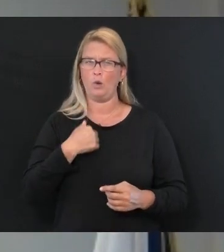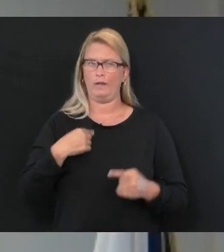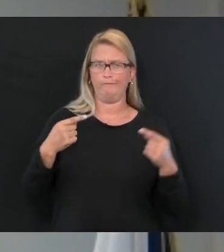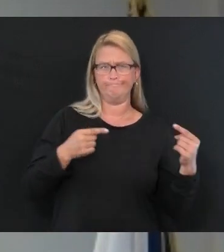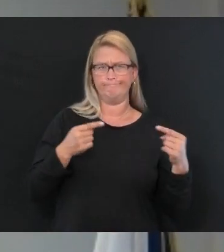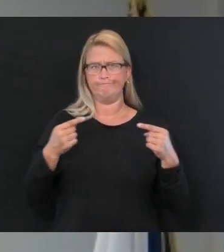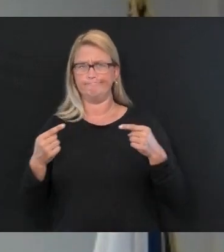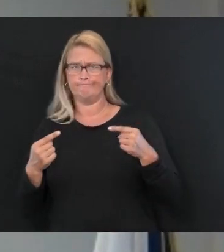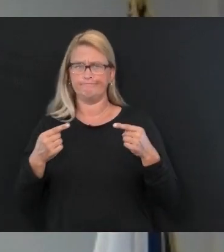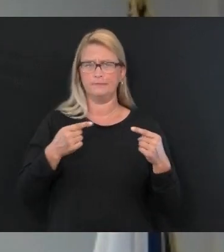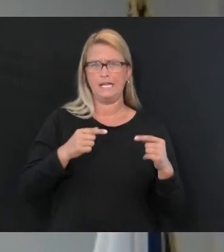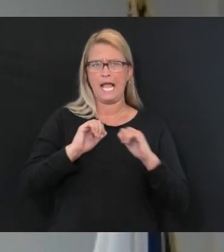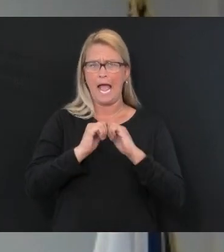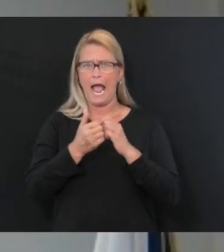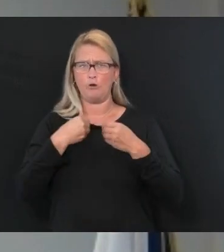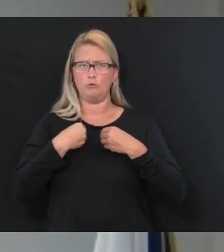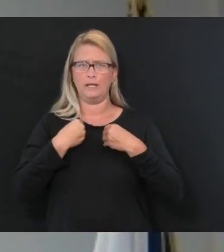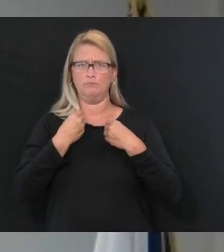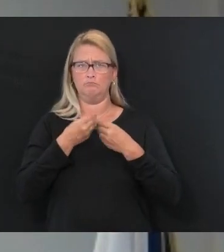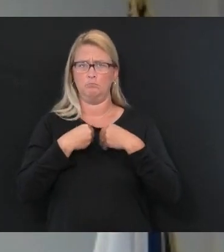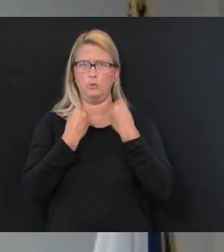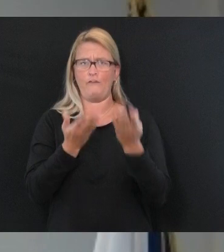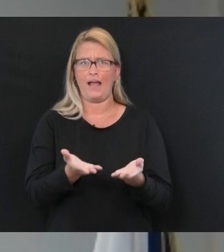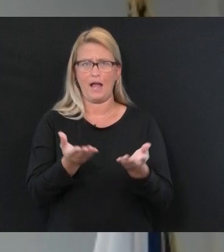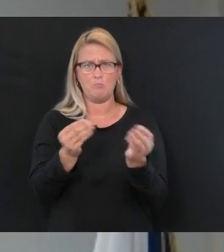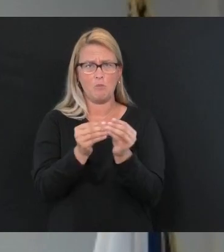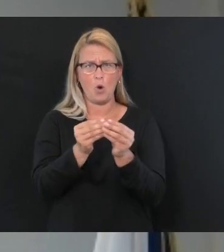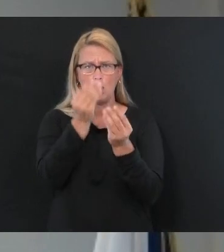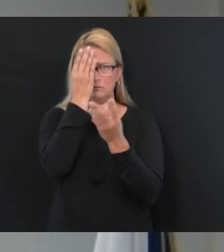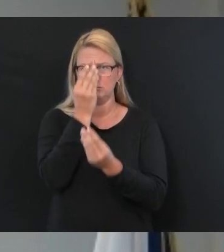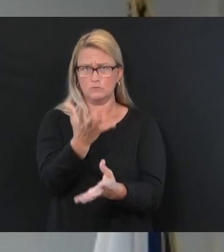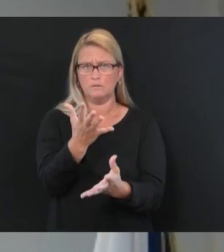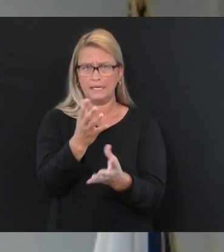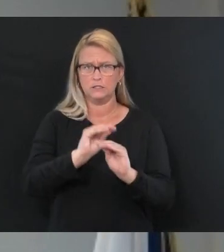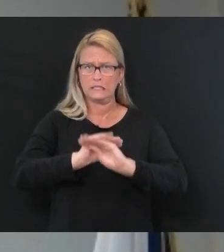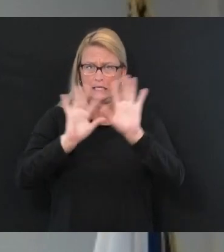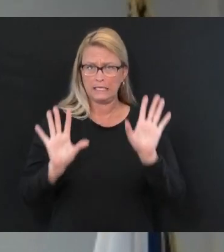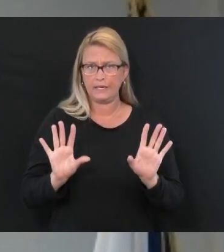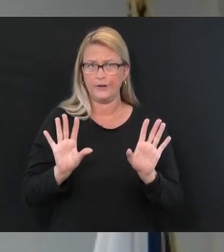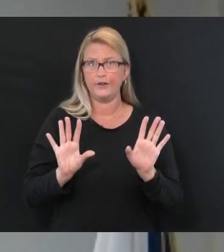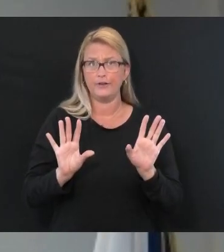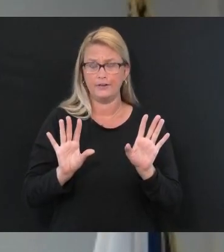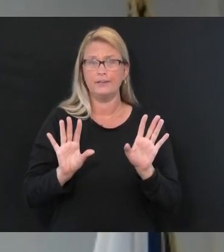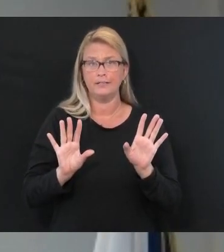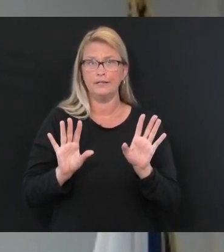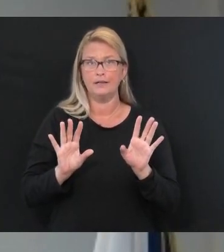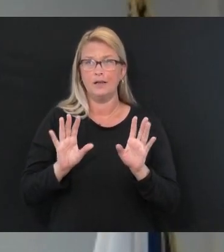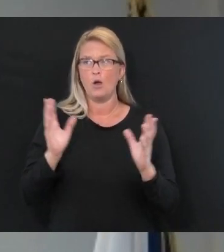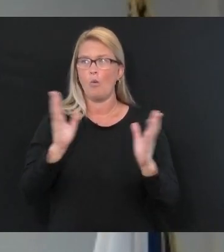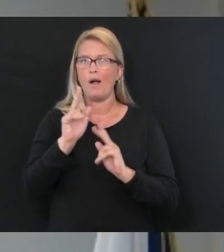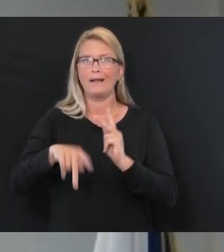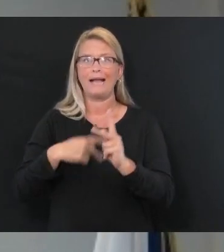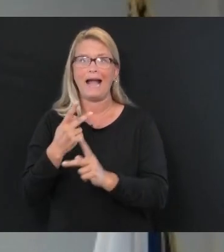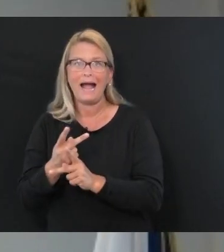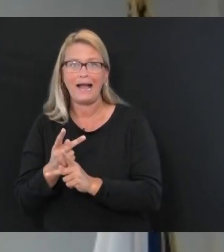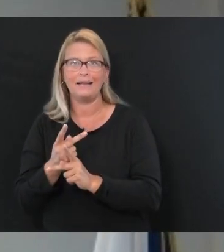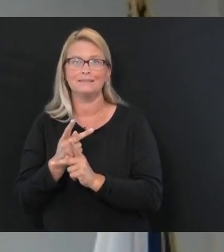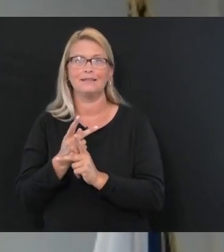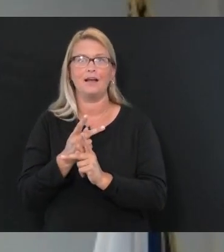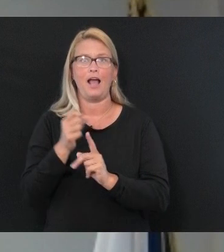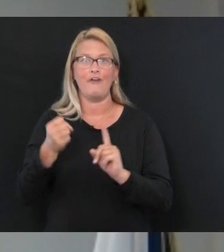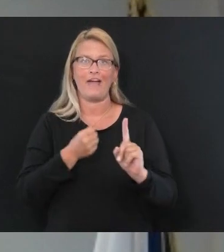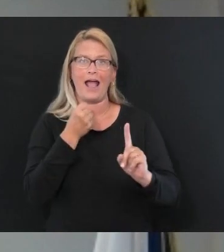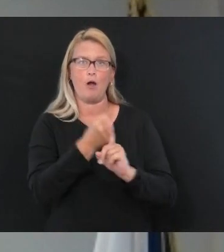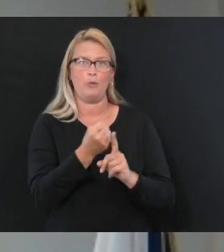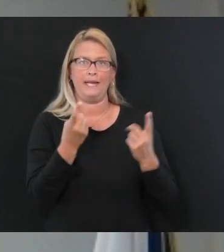how to get better information out to communities in terms of the type of outbreaks we're experiencing. We, as I've talked about before,